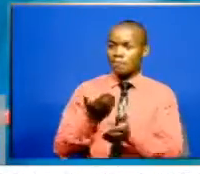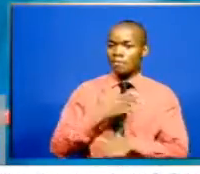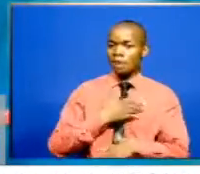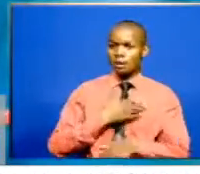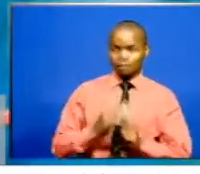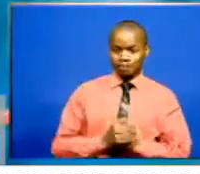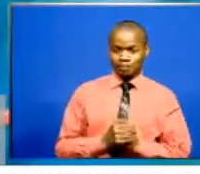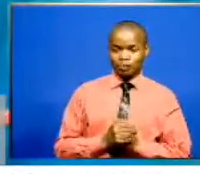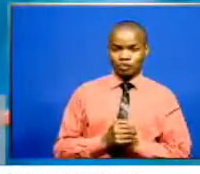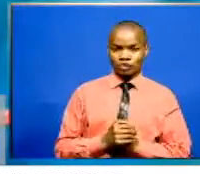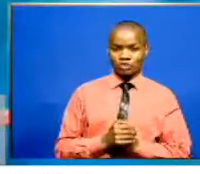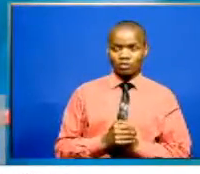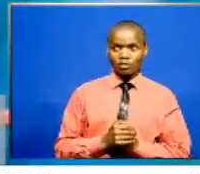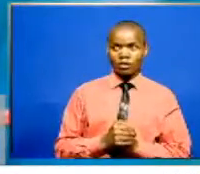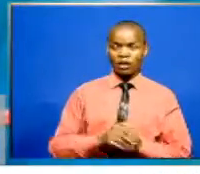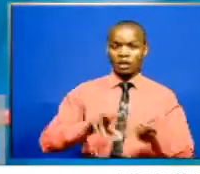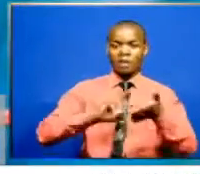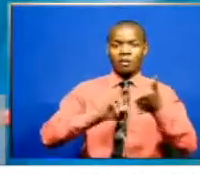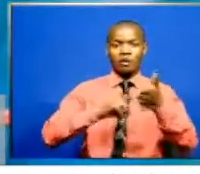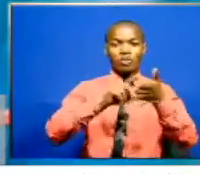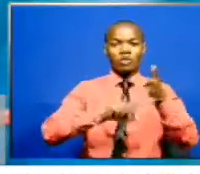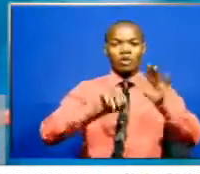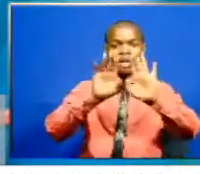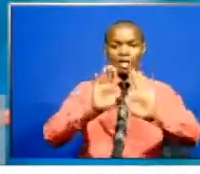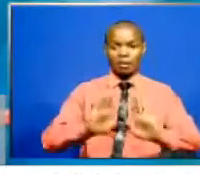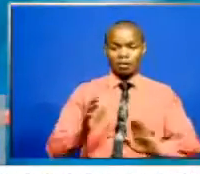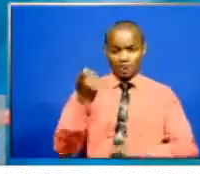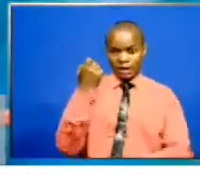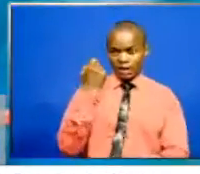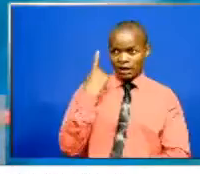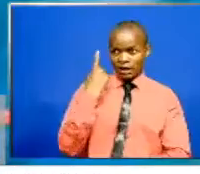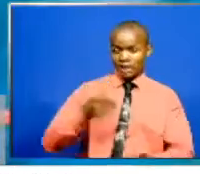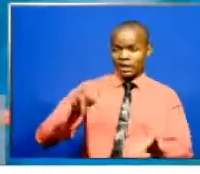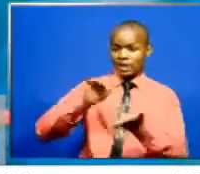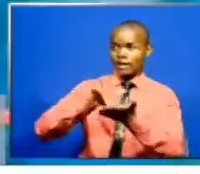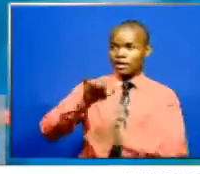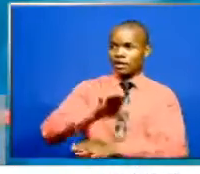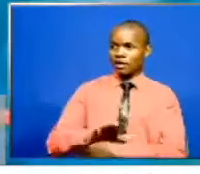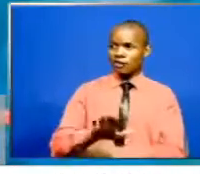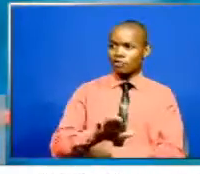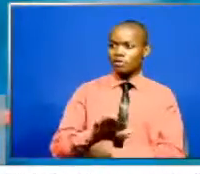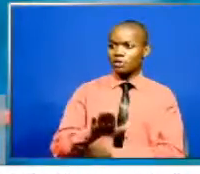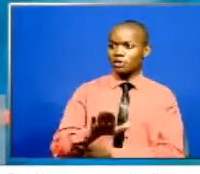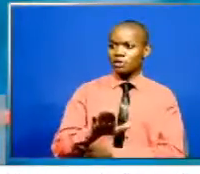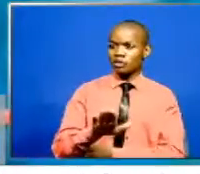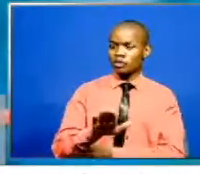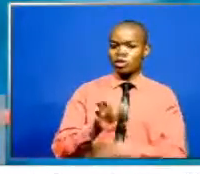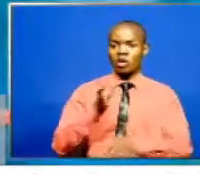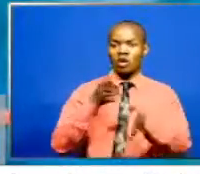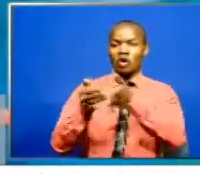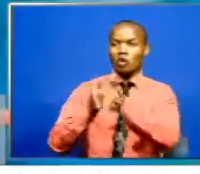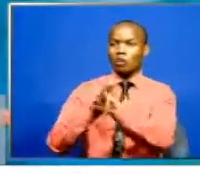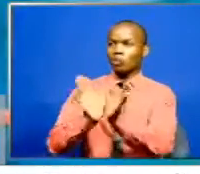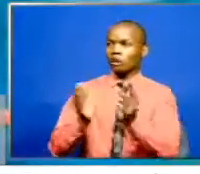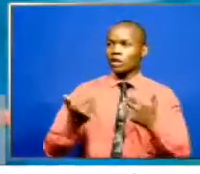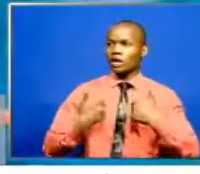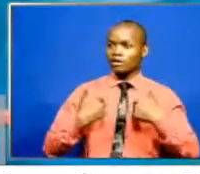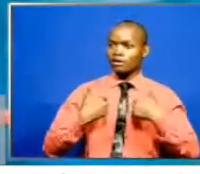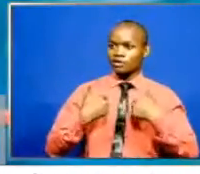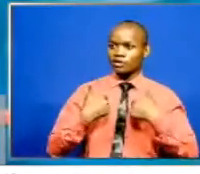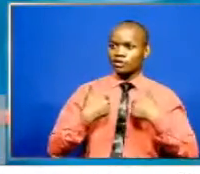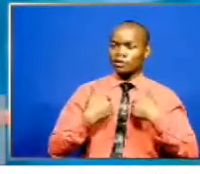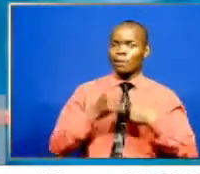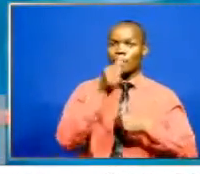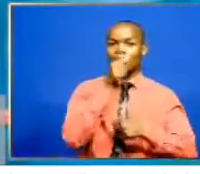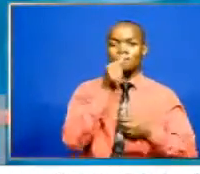of understanding that environment offers opportunities mm-hmm. for